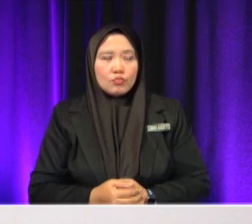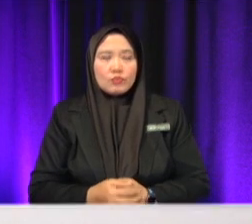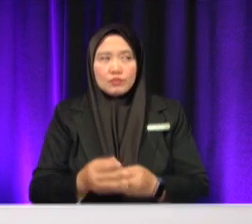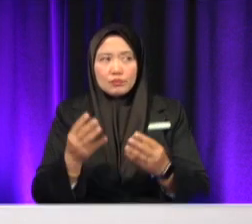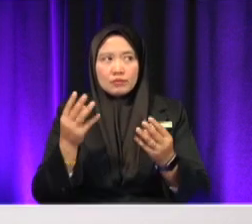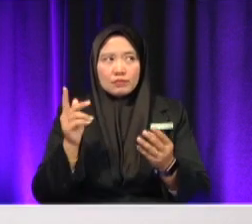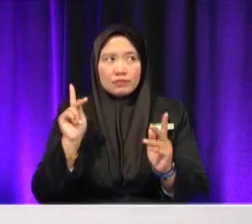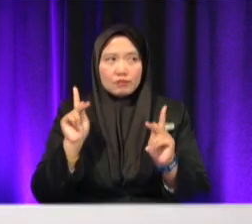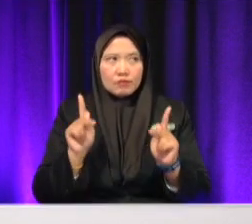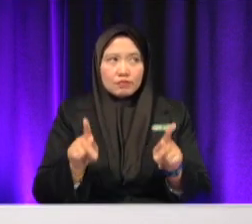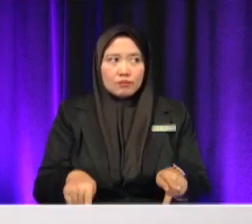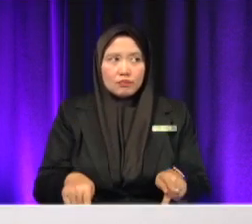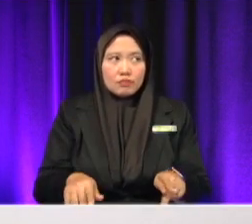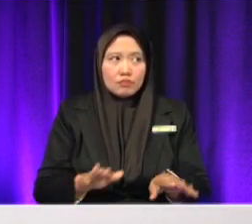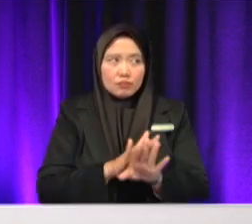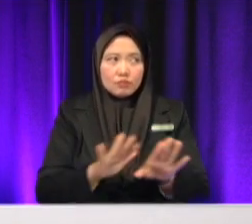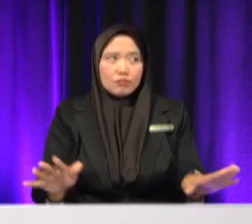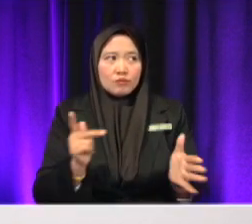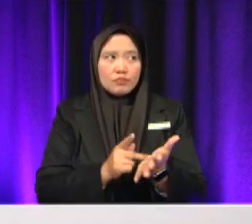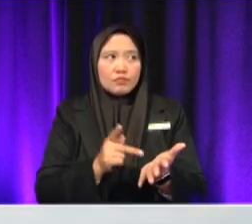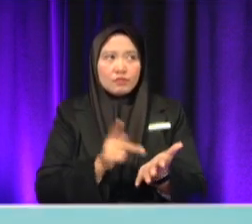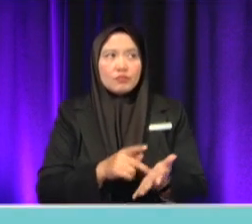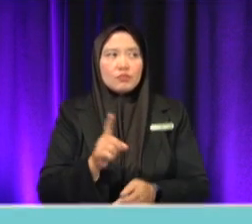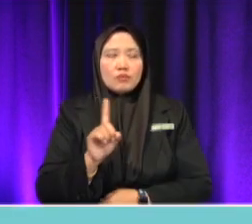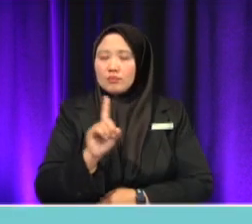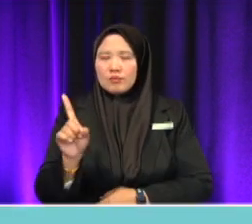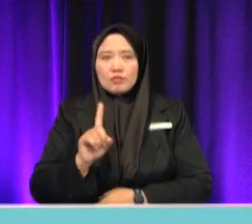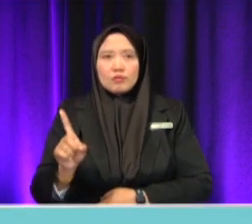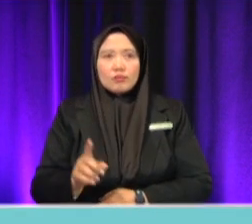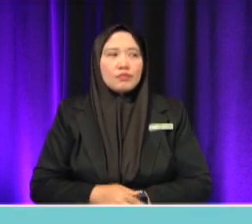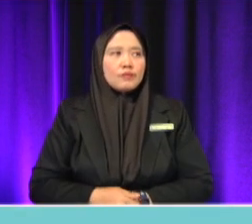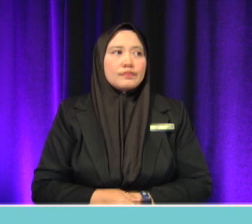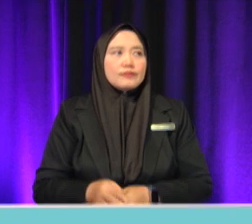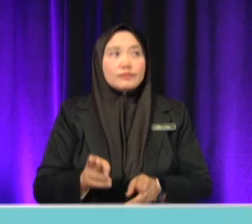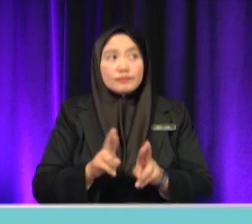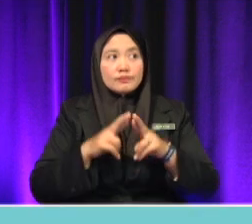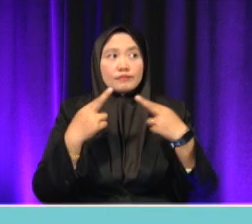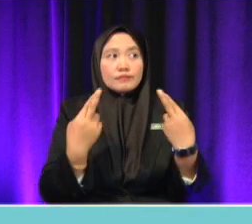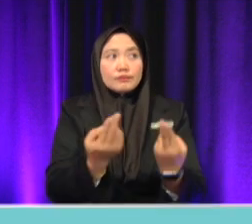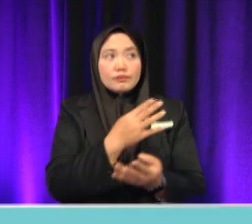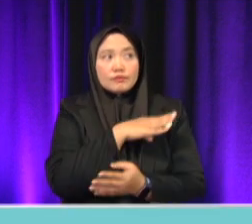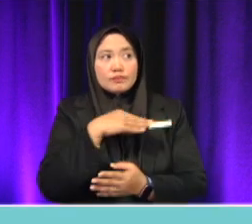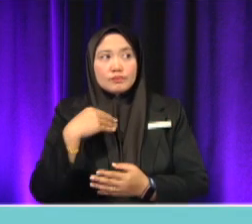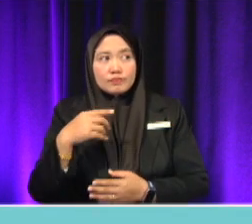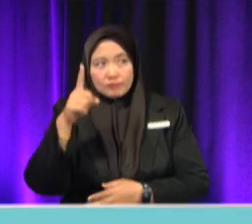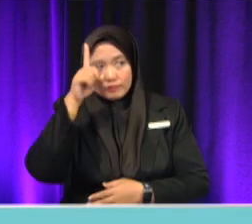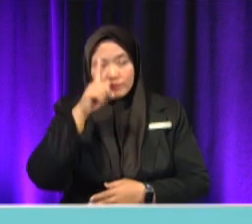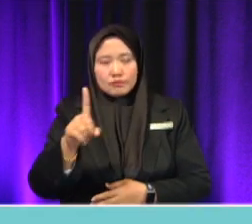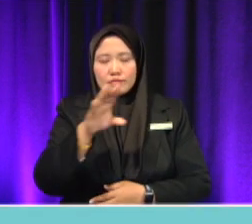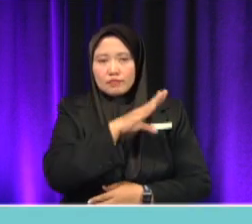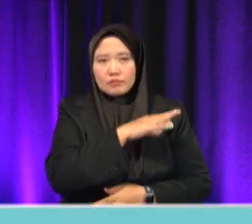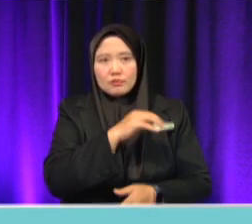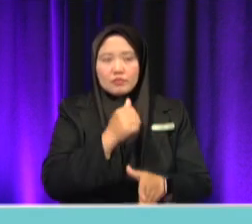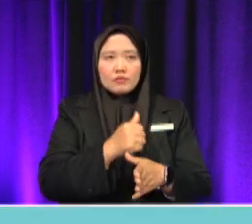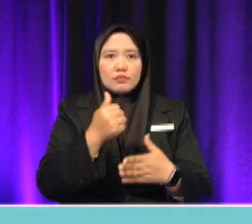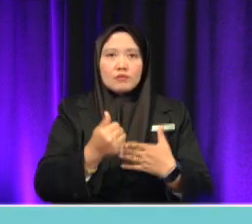of blood. So let's have a look. Yes, so Doctors Without Borders, they provide medical aid to those